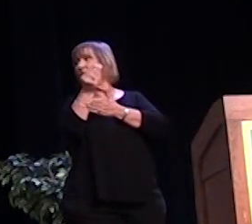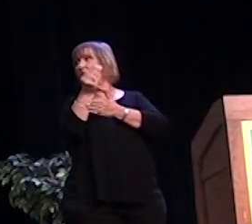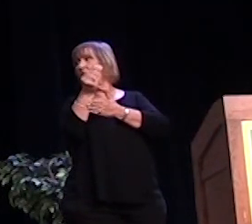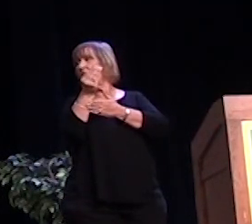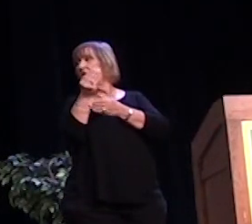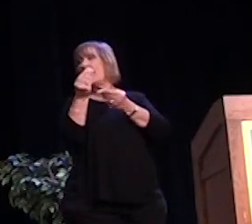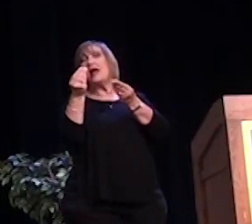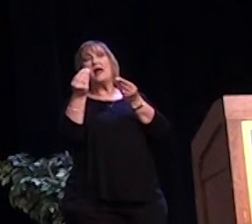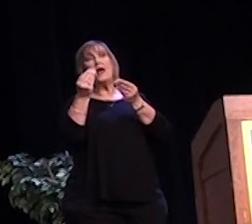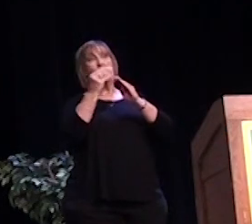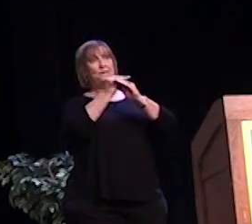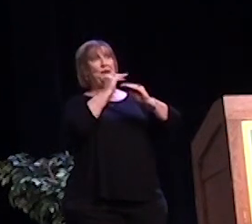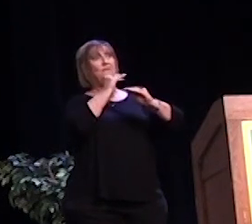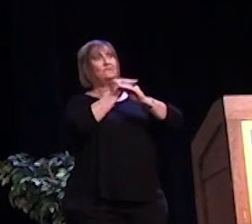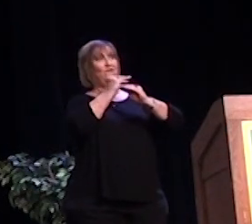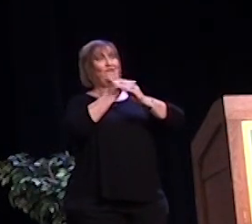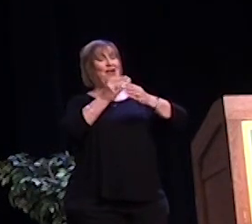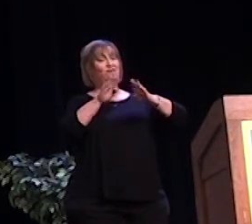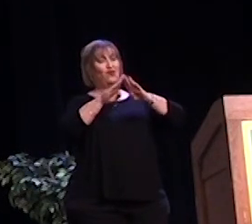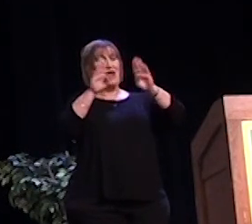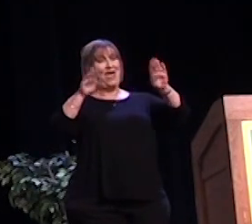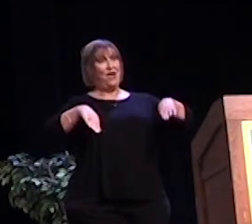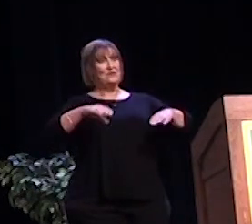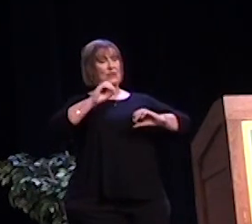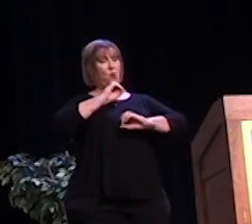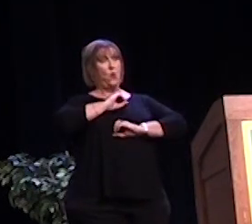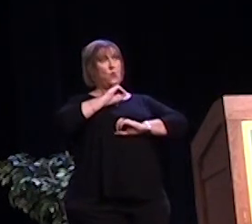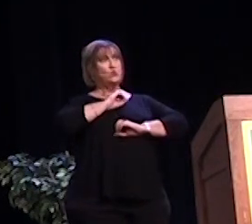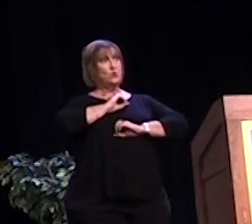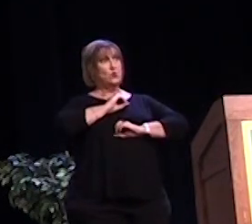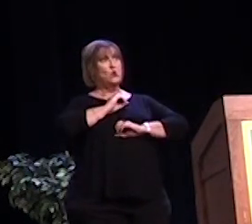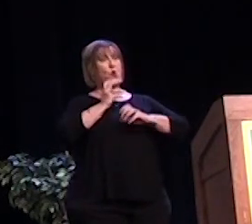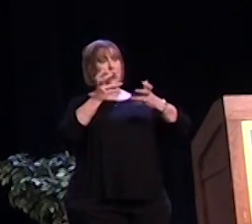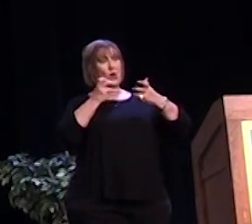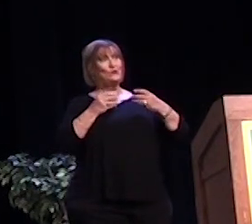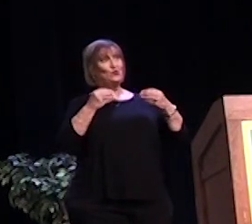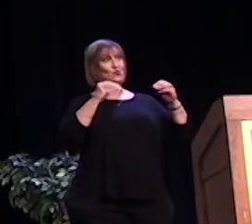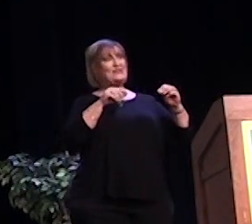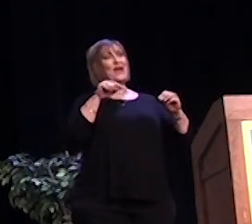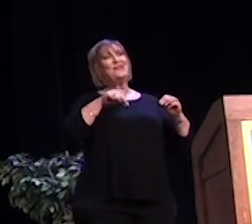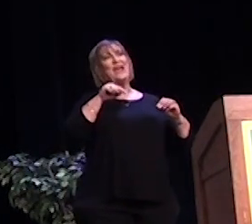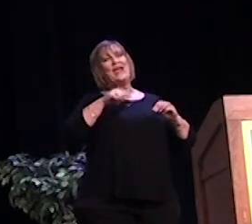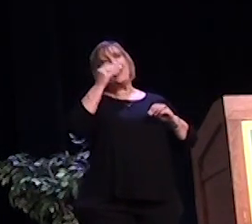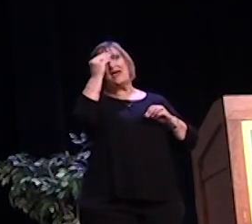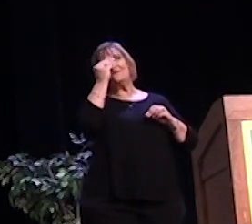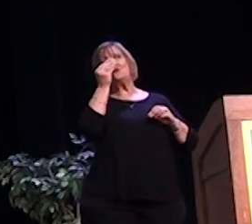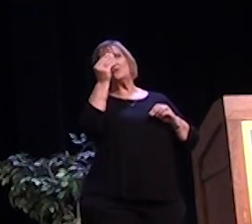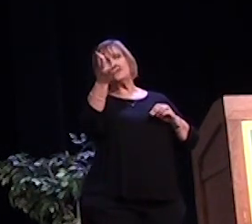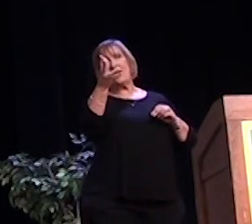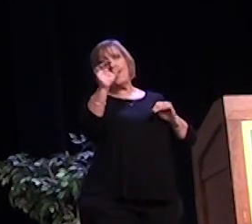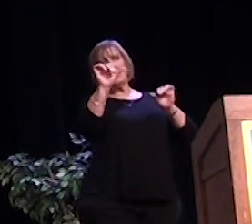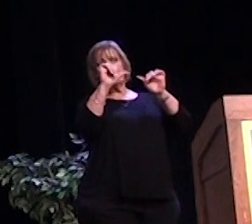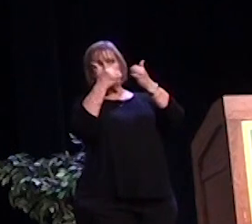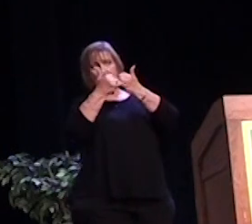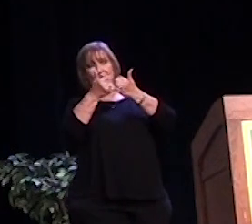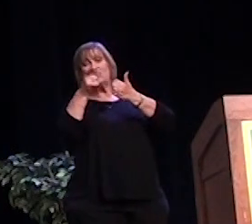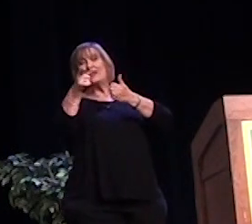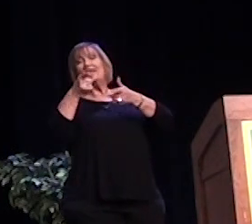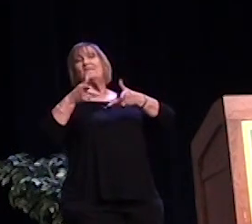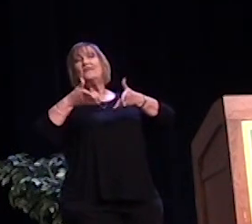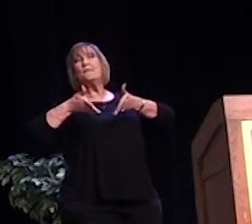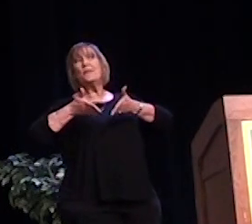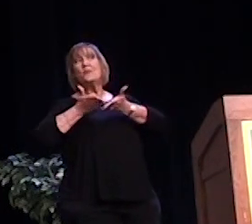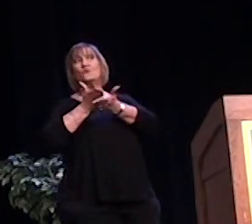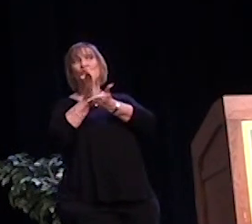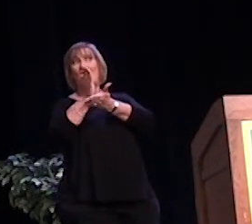say if a manufactured housing community owner intends to sell, they have to notify the residents and give them the right of first